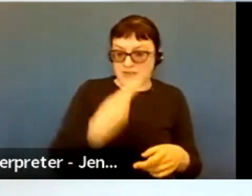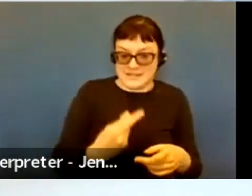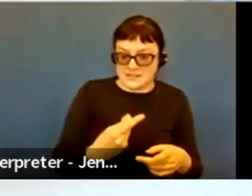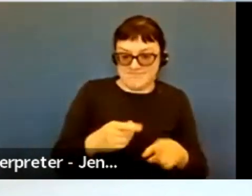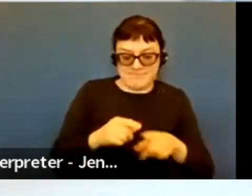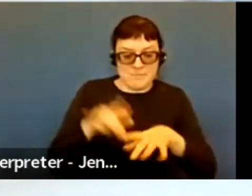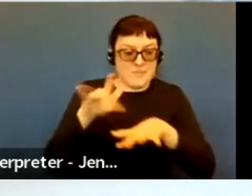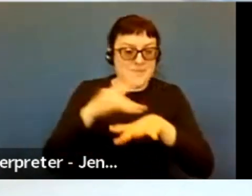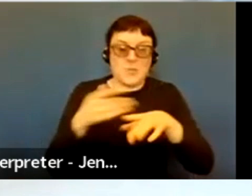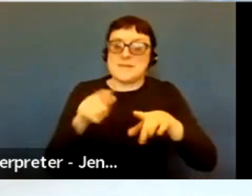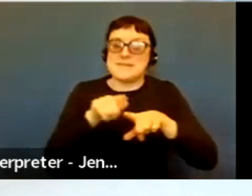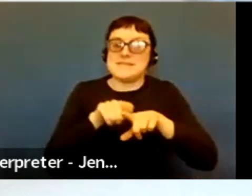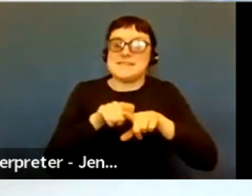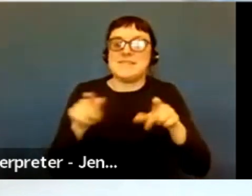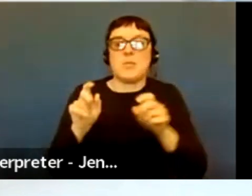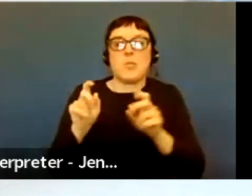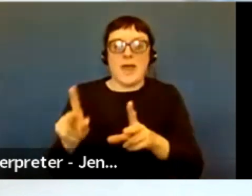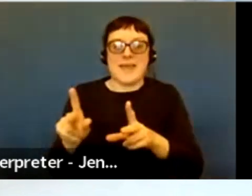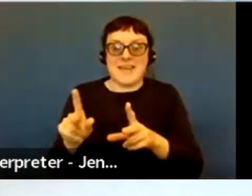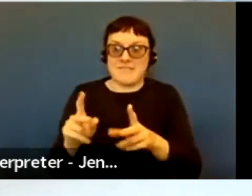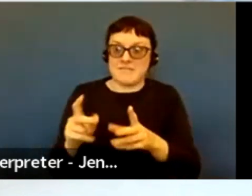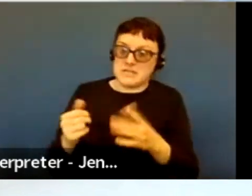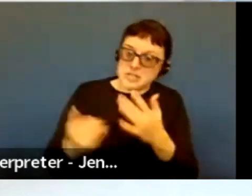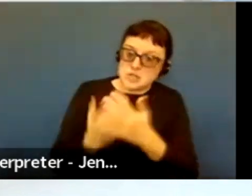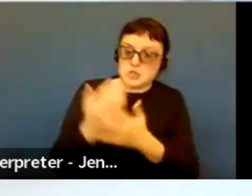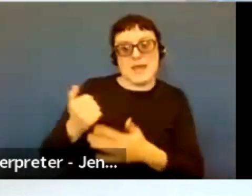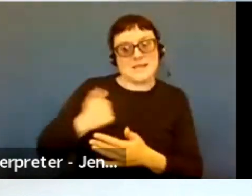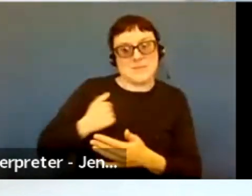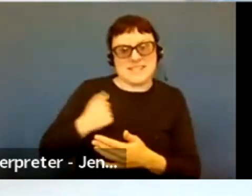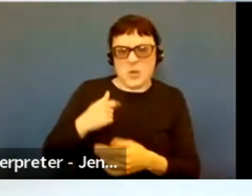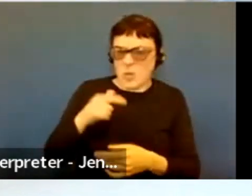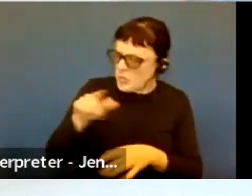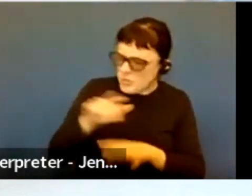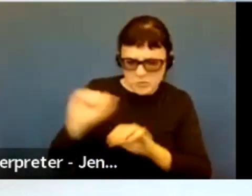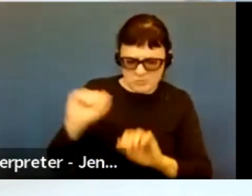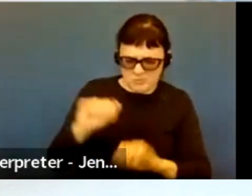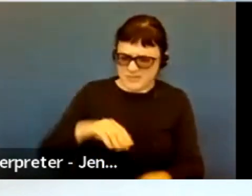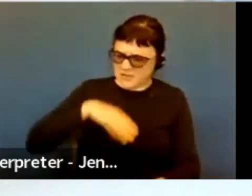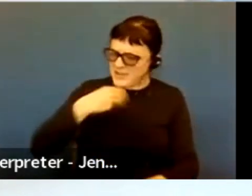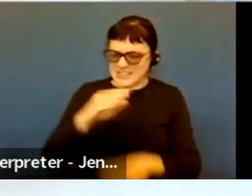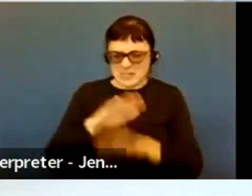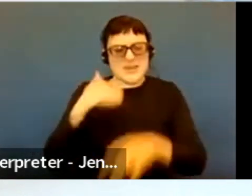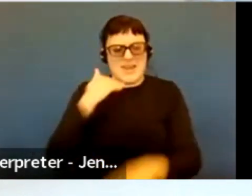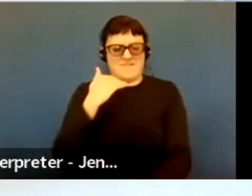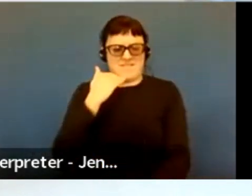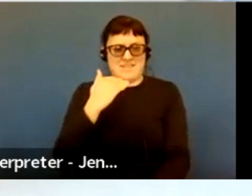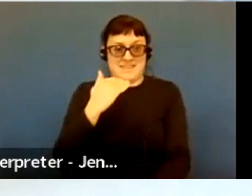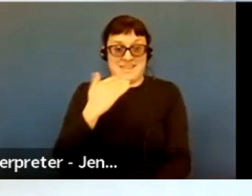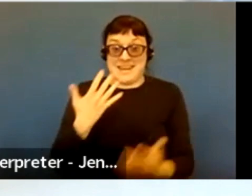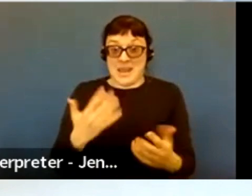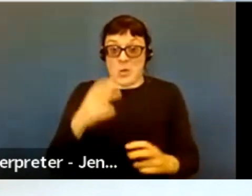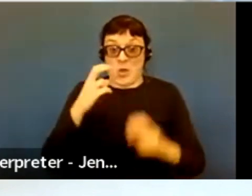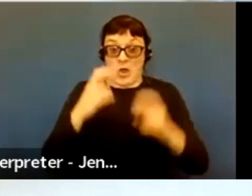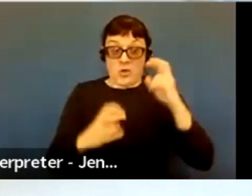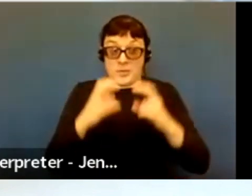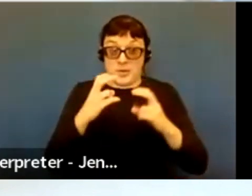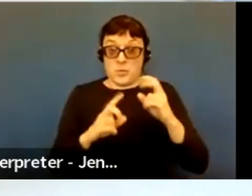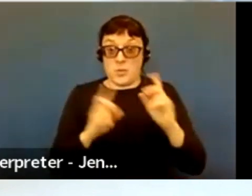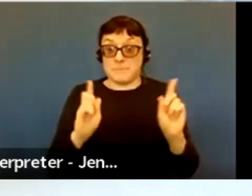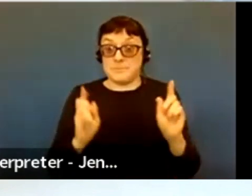then they, there's a lot of expectations. You're not trans enough. Right now, the big argument is,